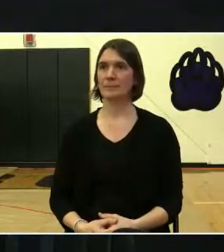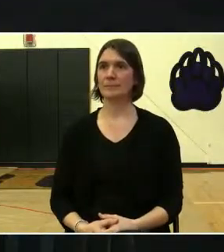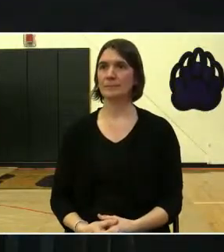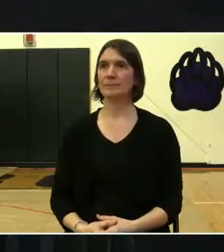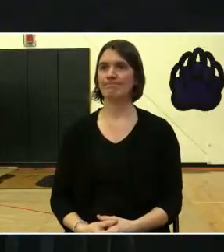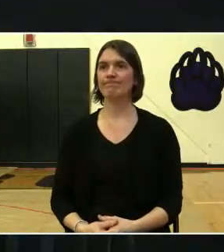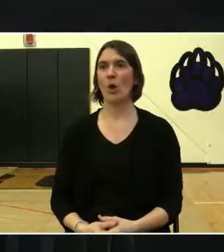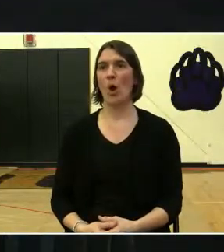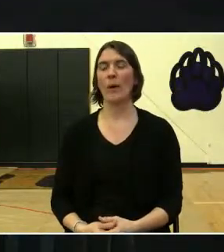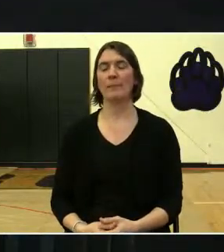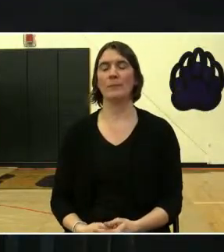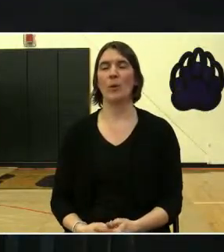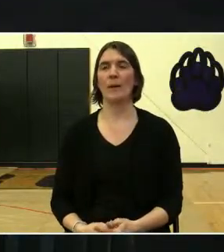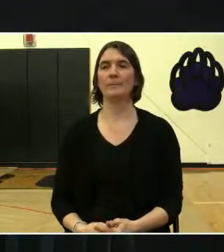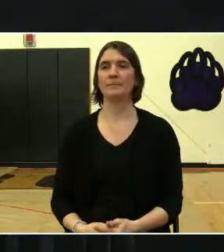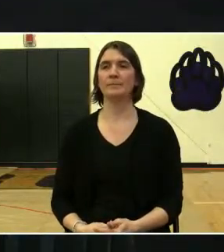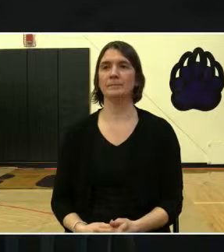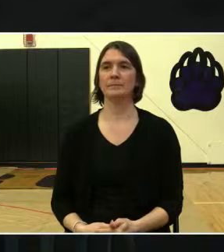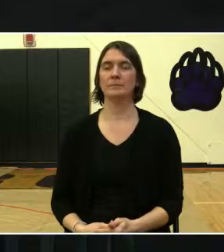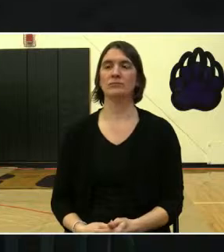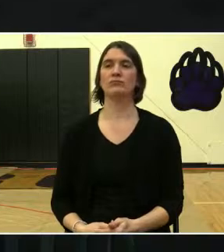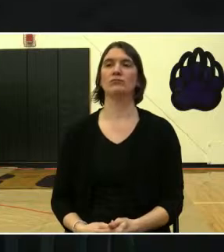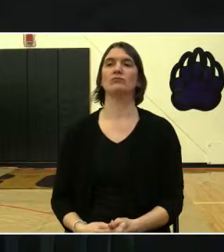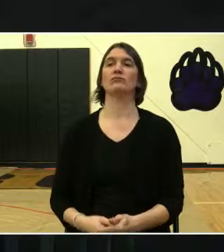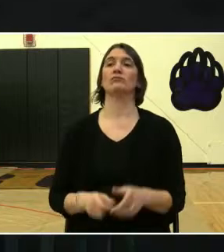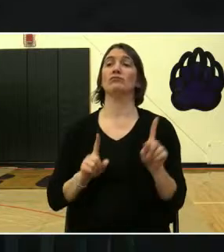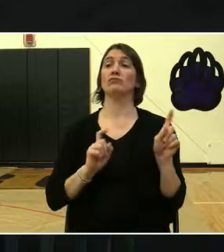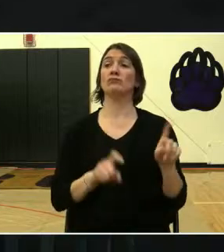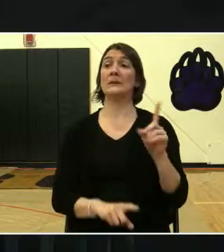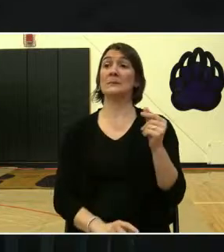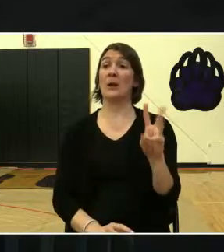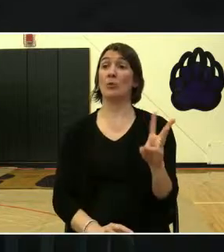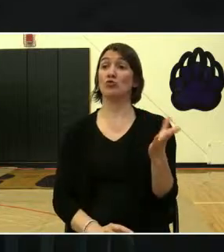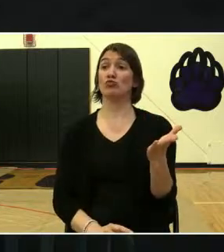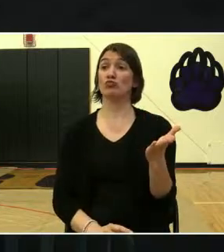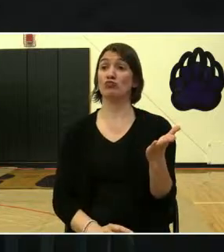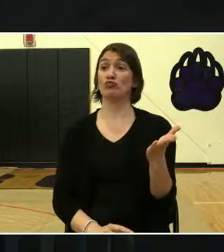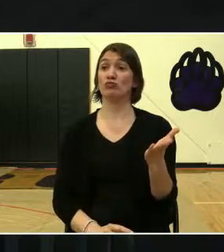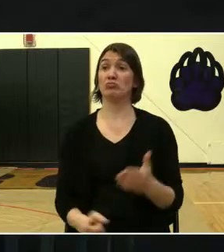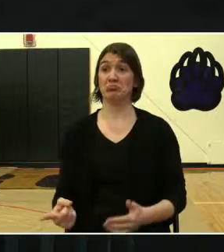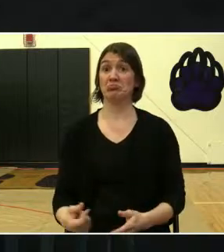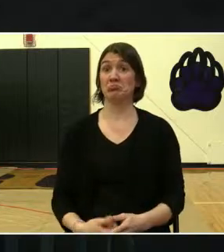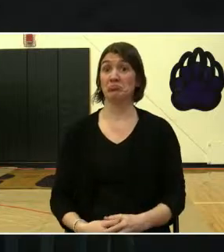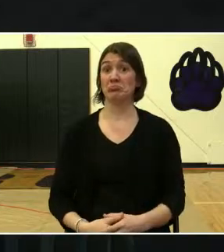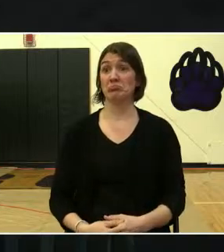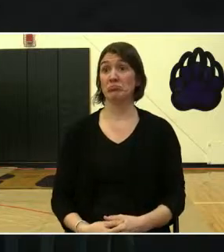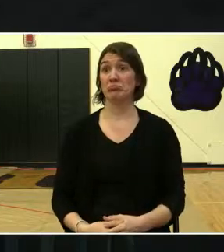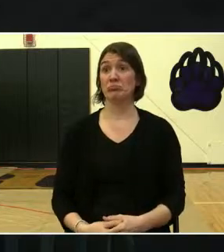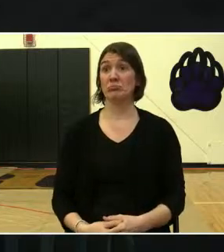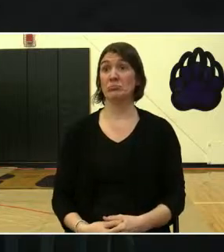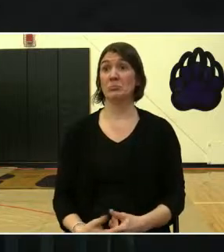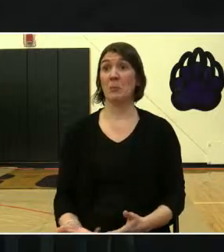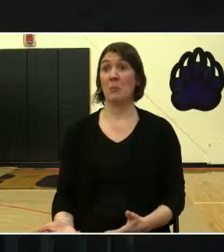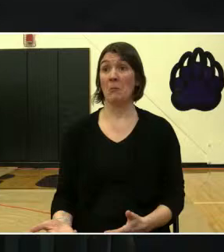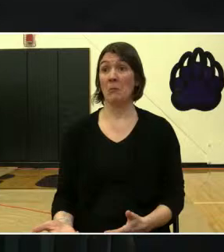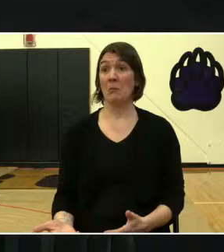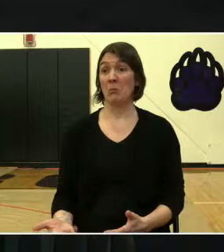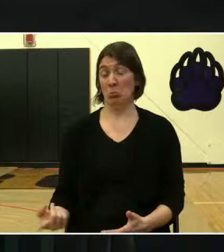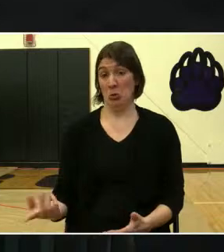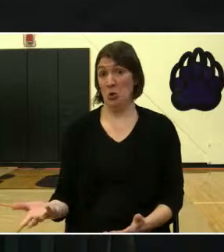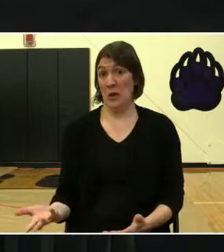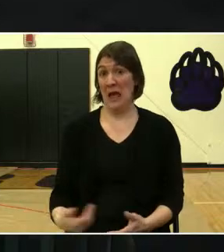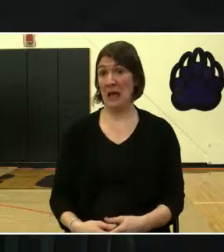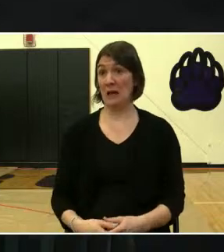the administration um or the department has is interrogated about what percentage of